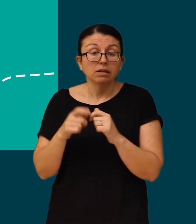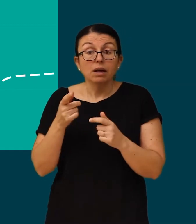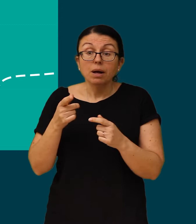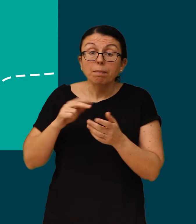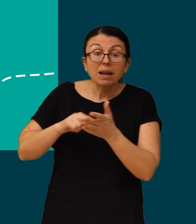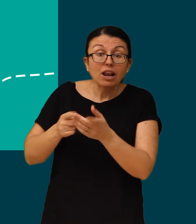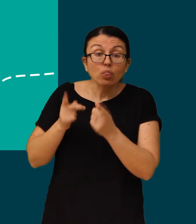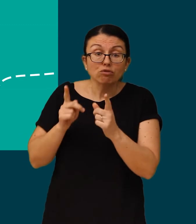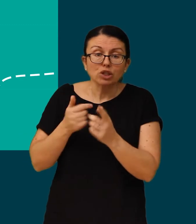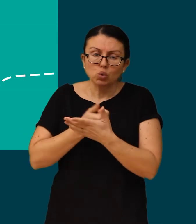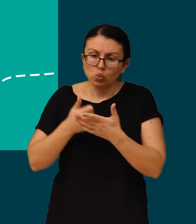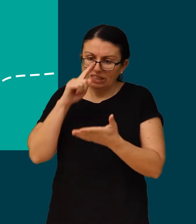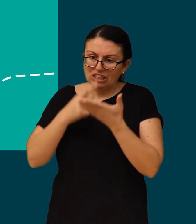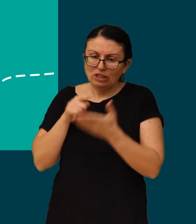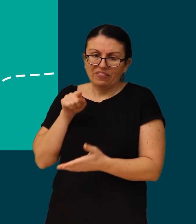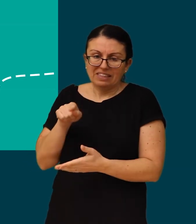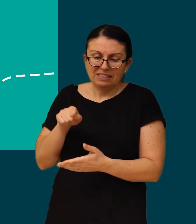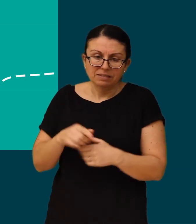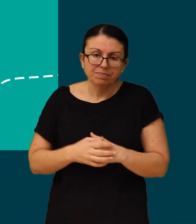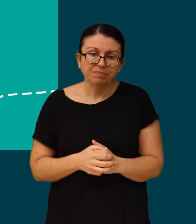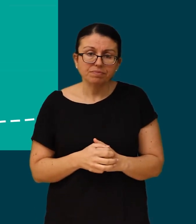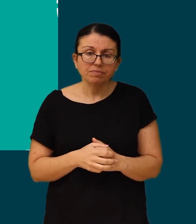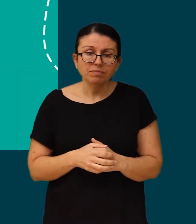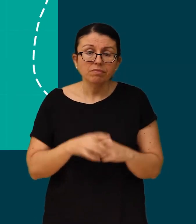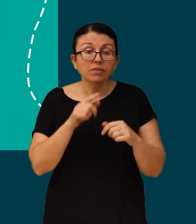Planning authorities usually make these decisions too.